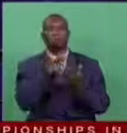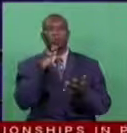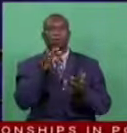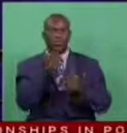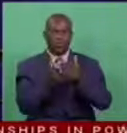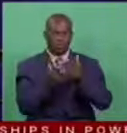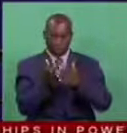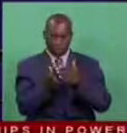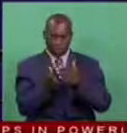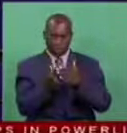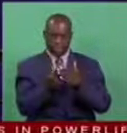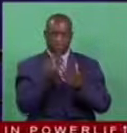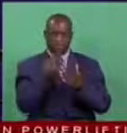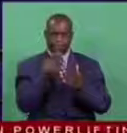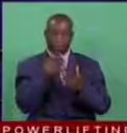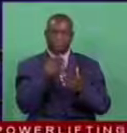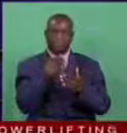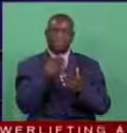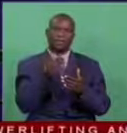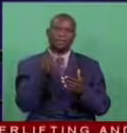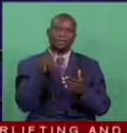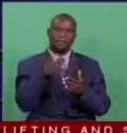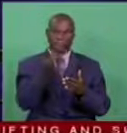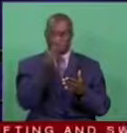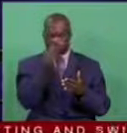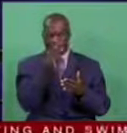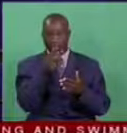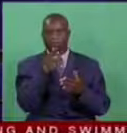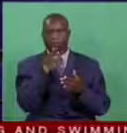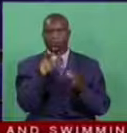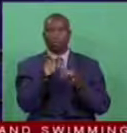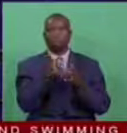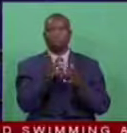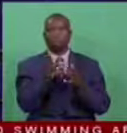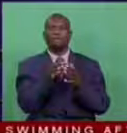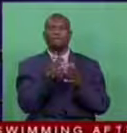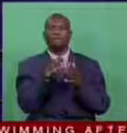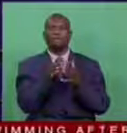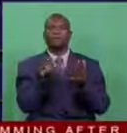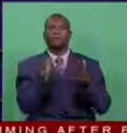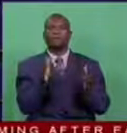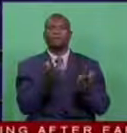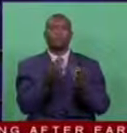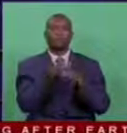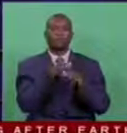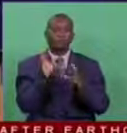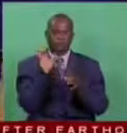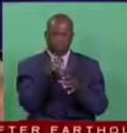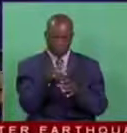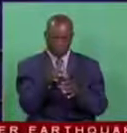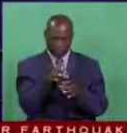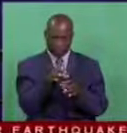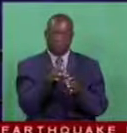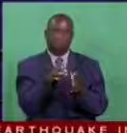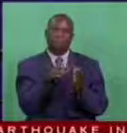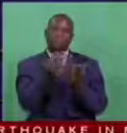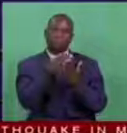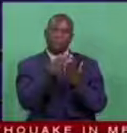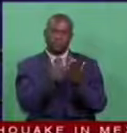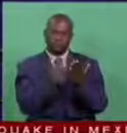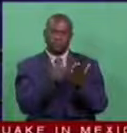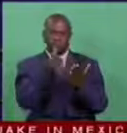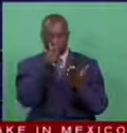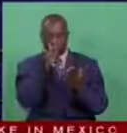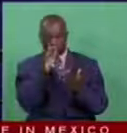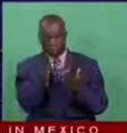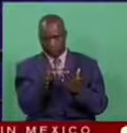that reason, they have a big role to play in terms of fostering peace. So a series of radio programs has been going on. The